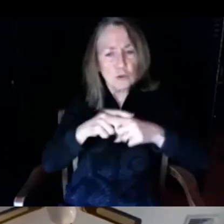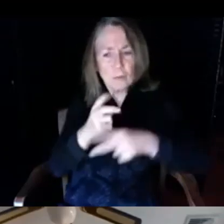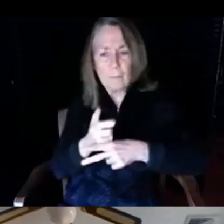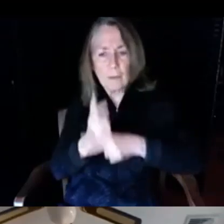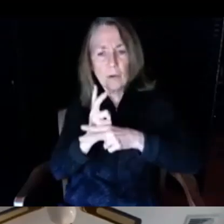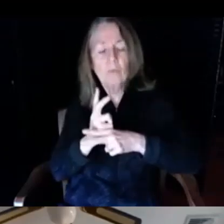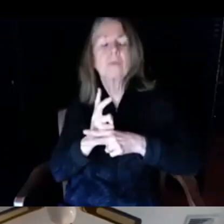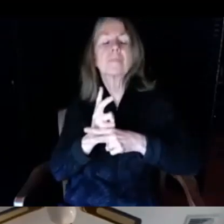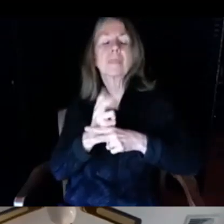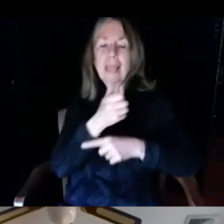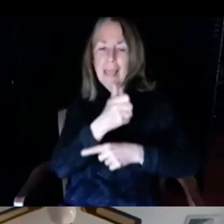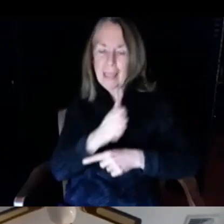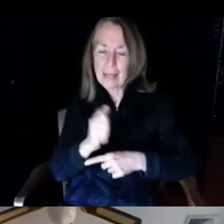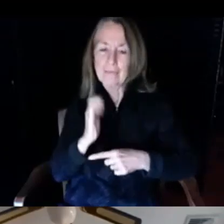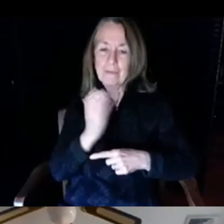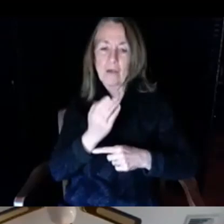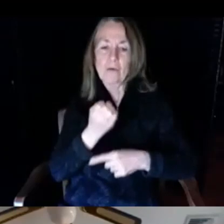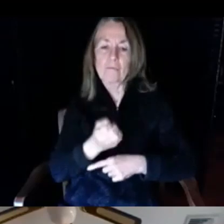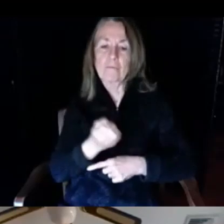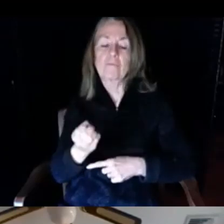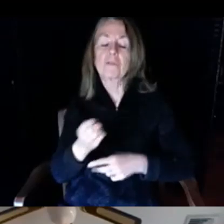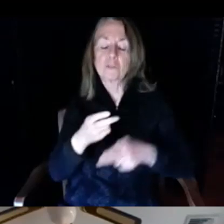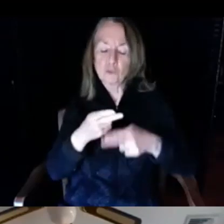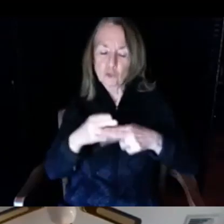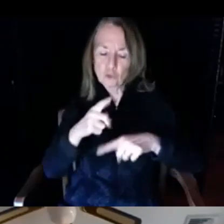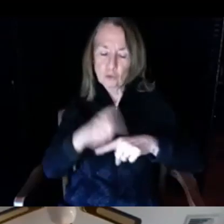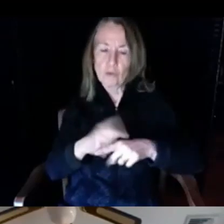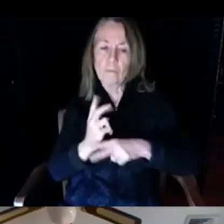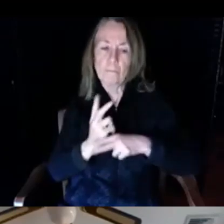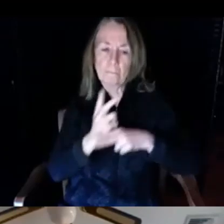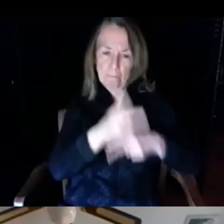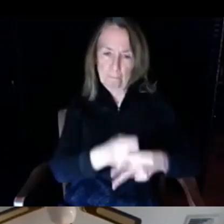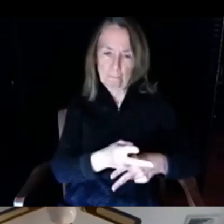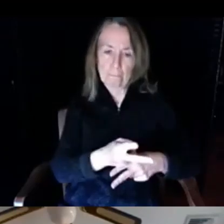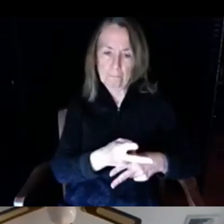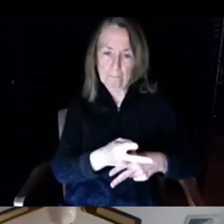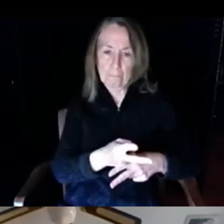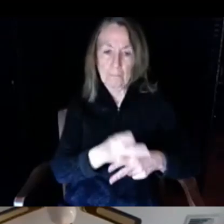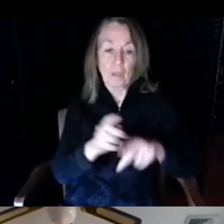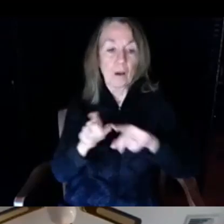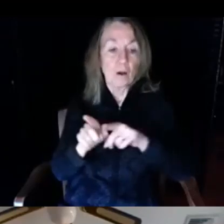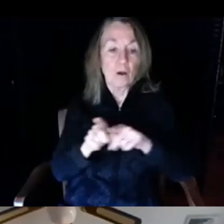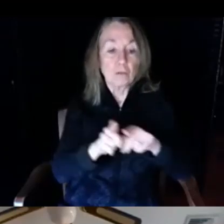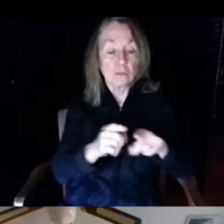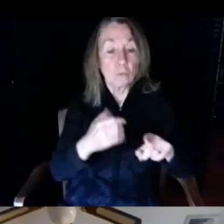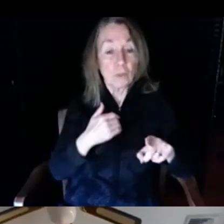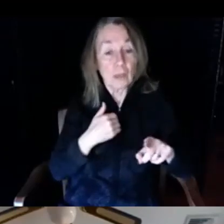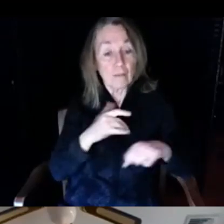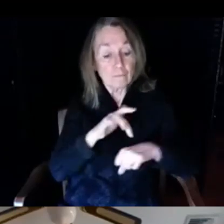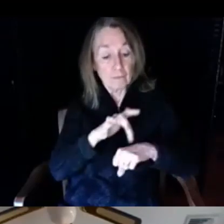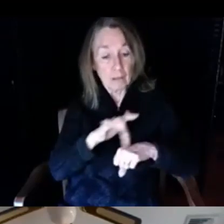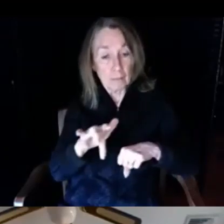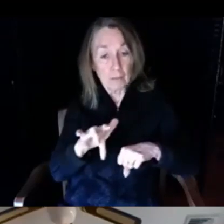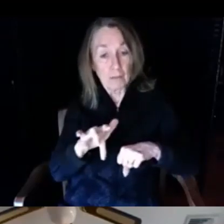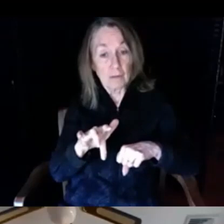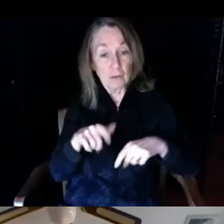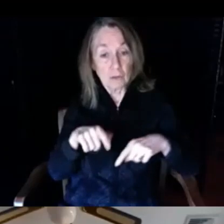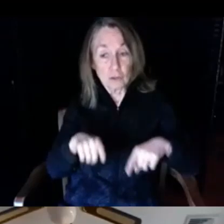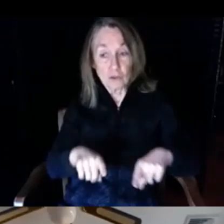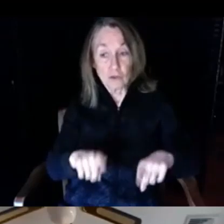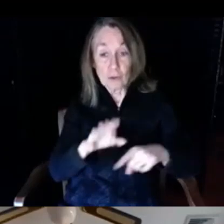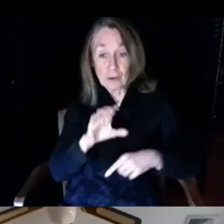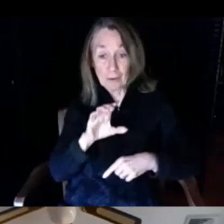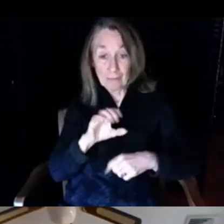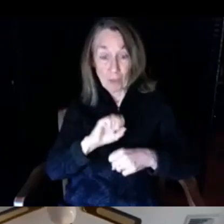of our devices are available for short-term loans. We also have the availability during the COVID that